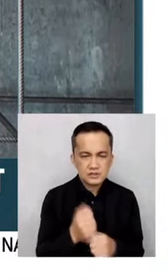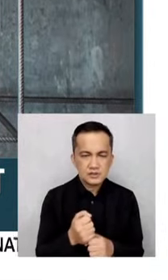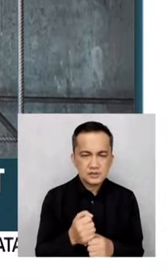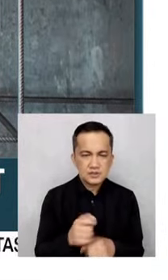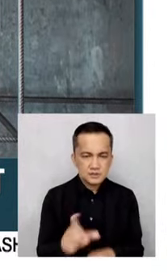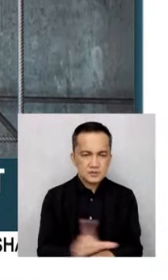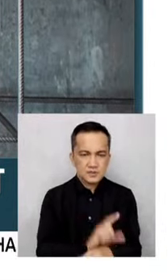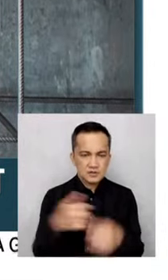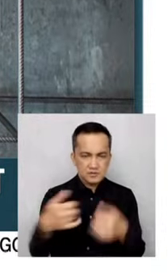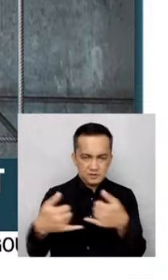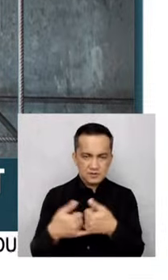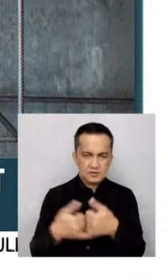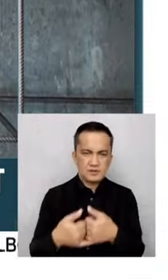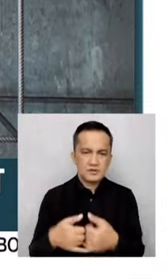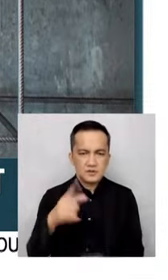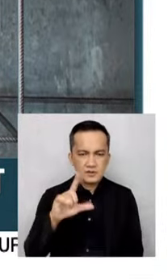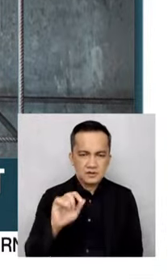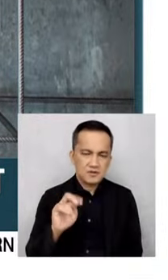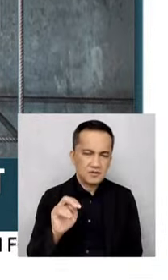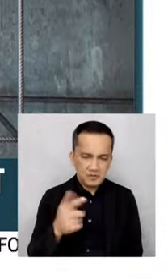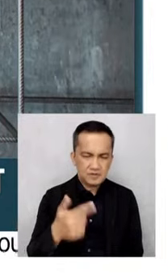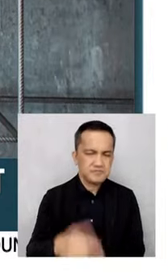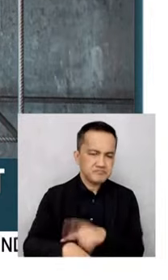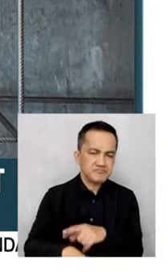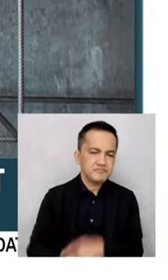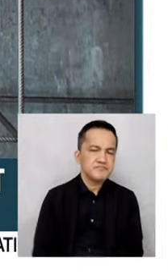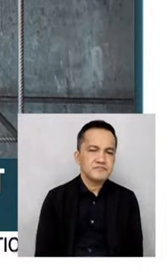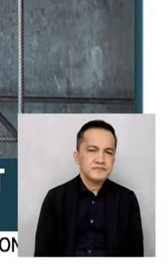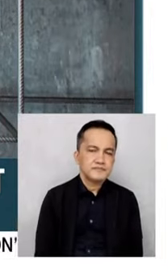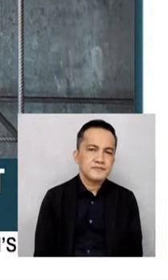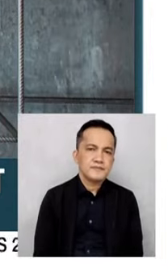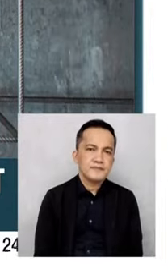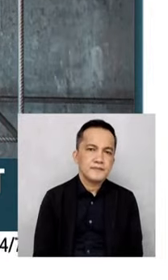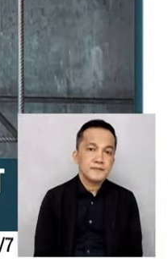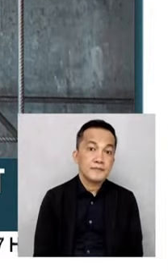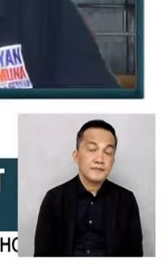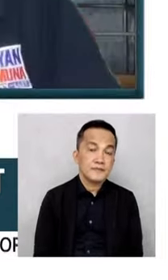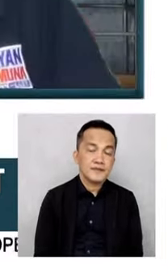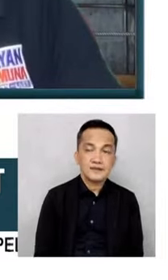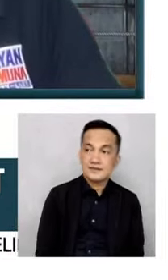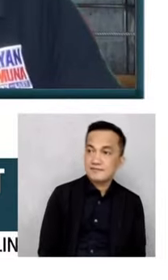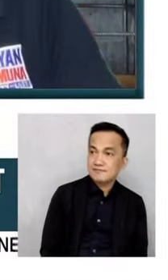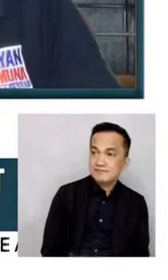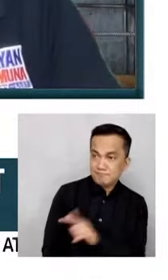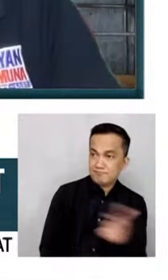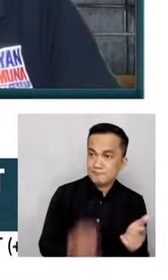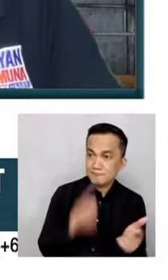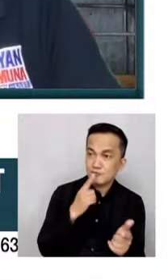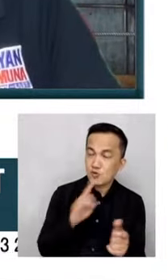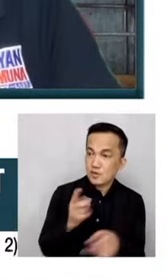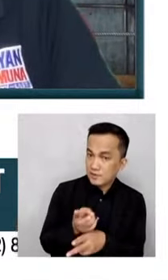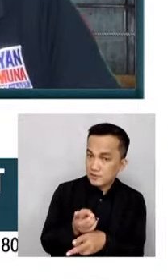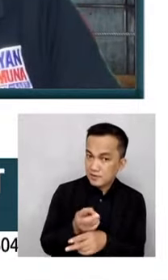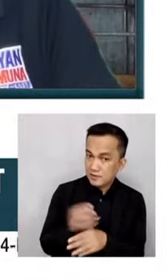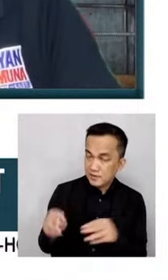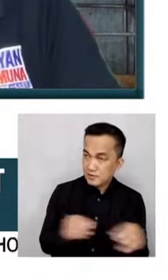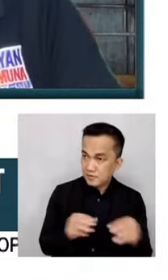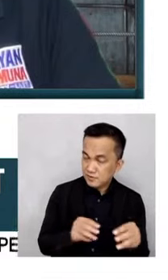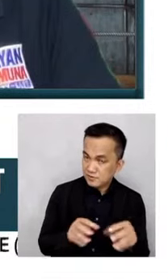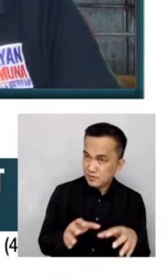is for the long haul. Mm-mm. And so anong kailangan bantayan? Yeah, movement in the House of